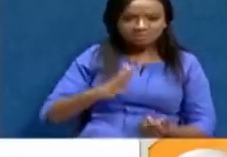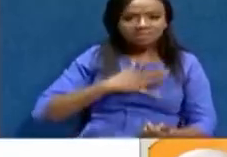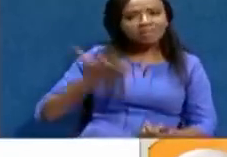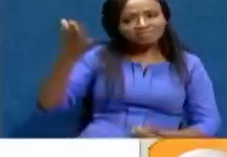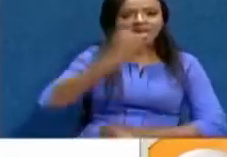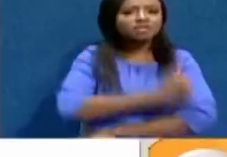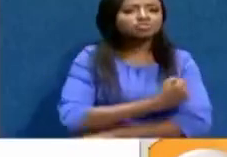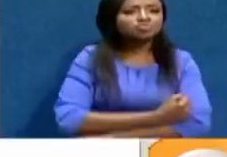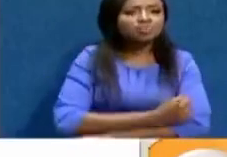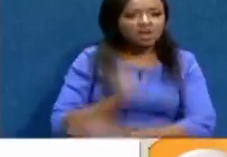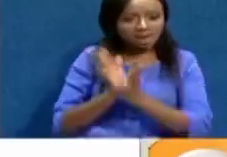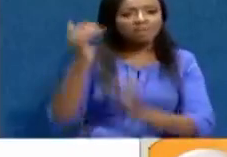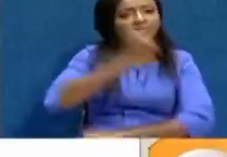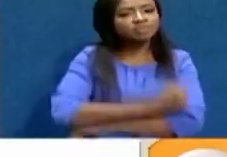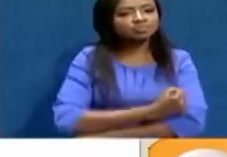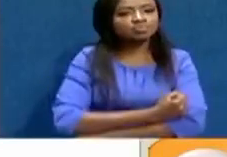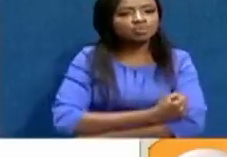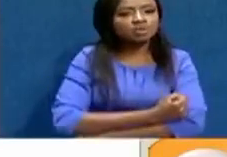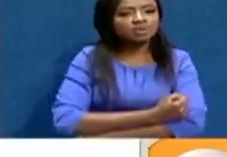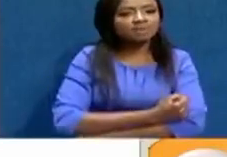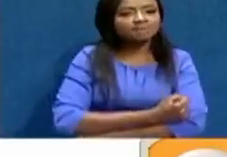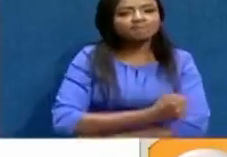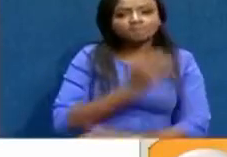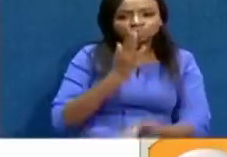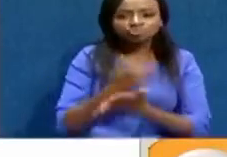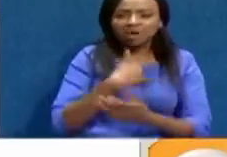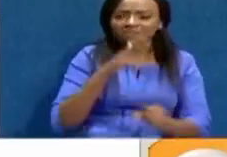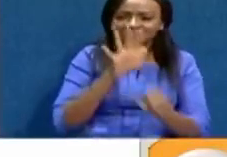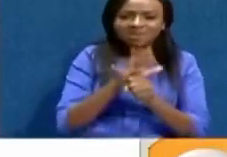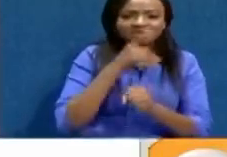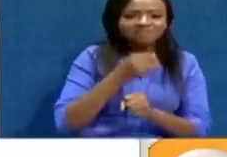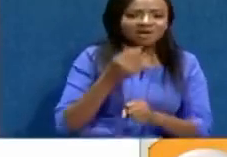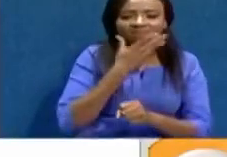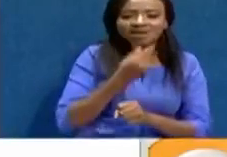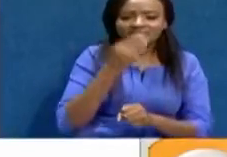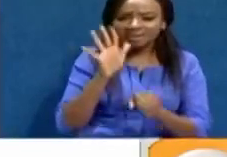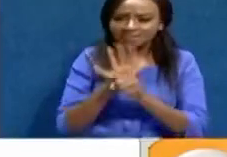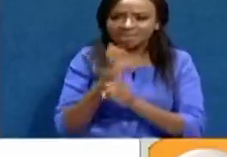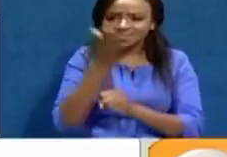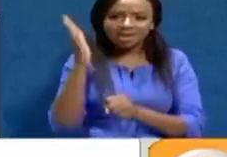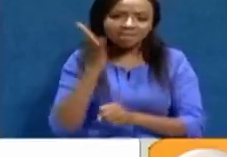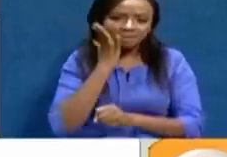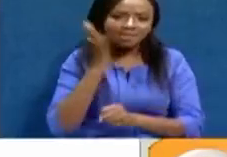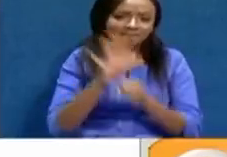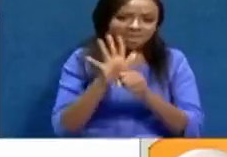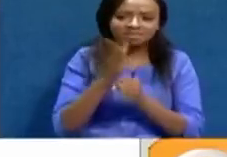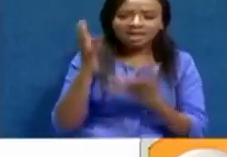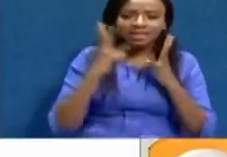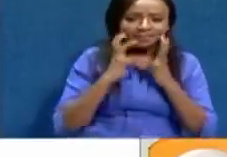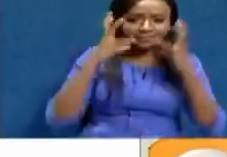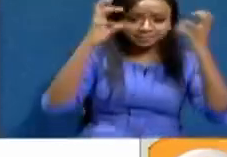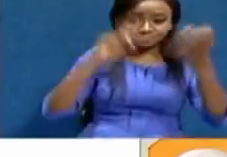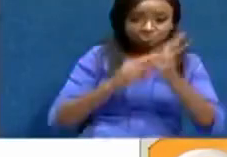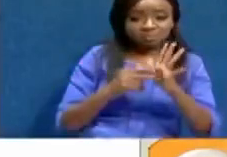now, a public school. And because there are many worried parents out there, I am certain that very soon there will